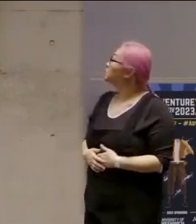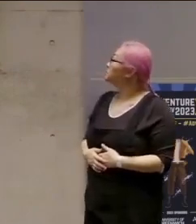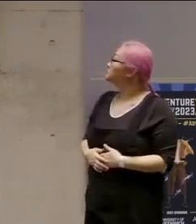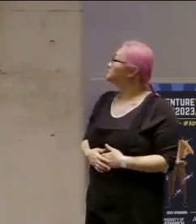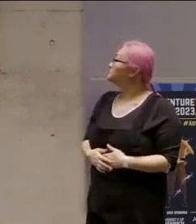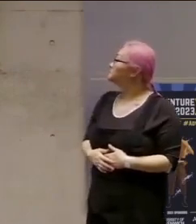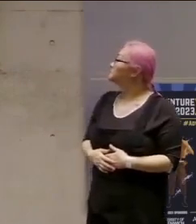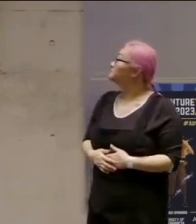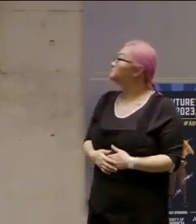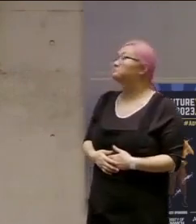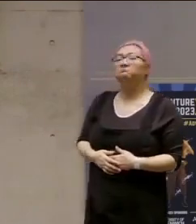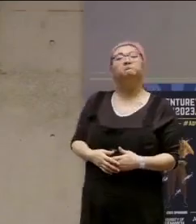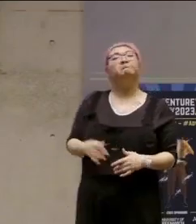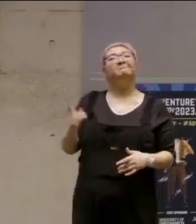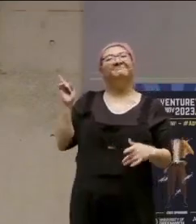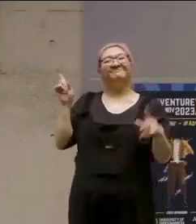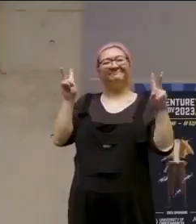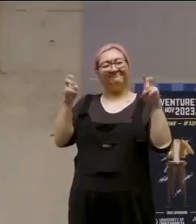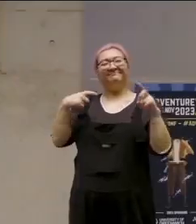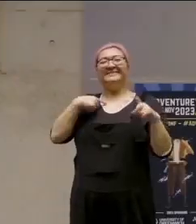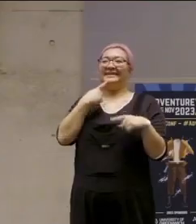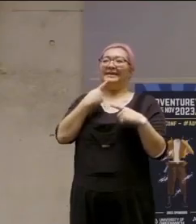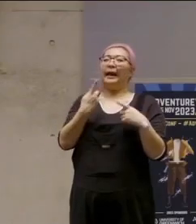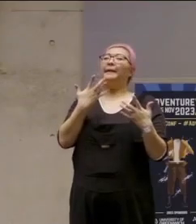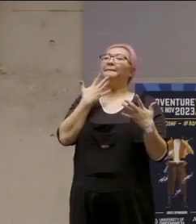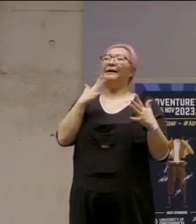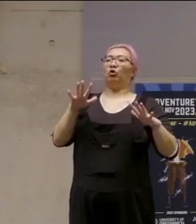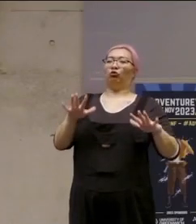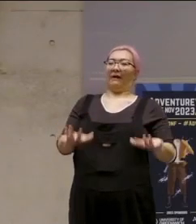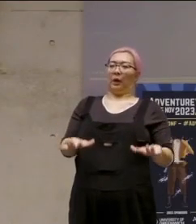So be grounded and be very creative, right?